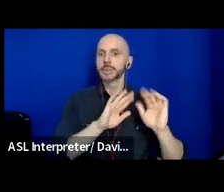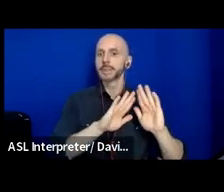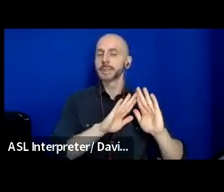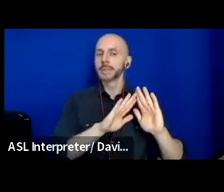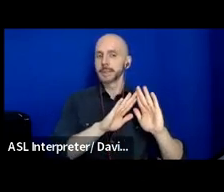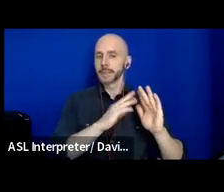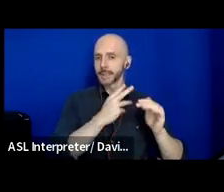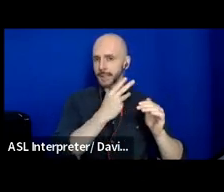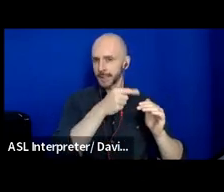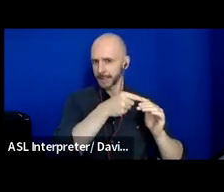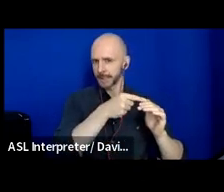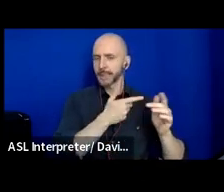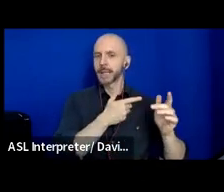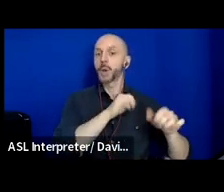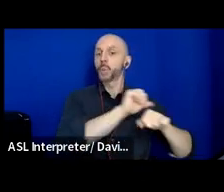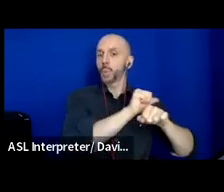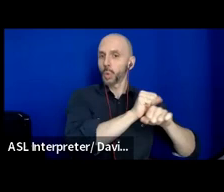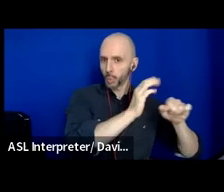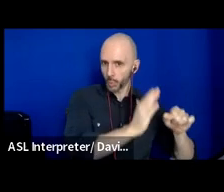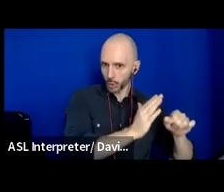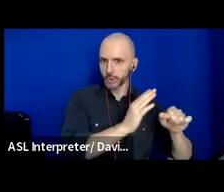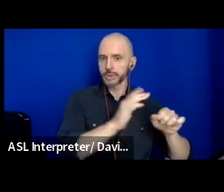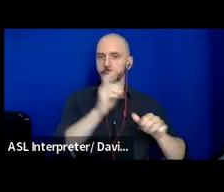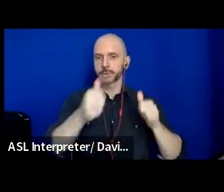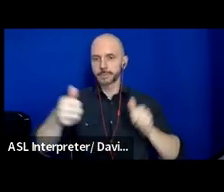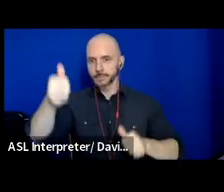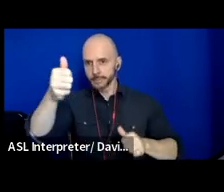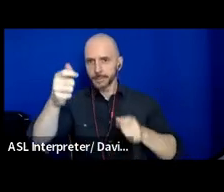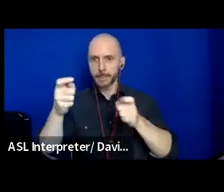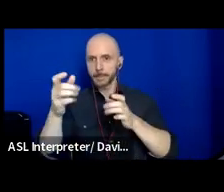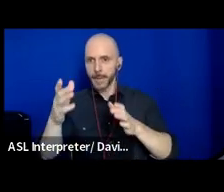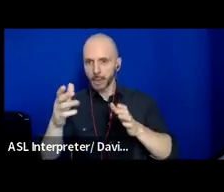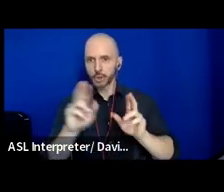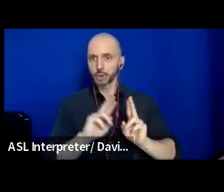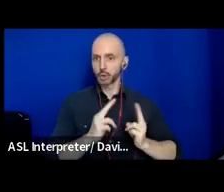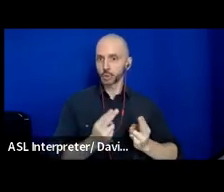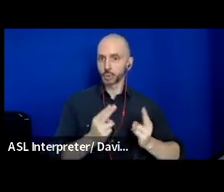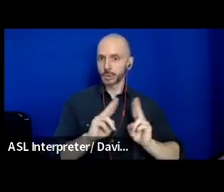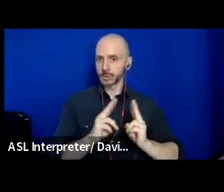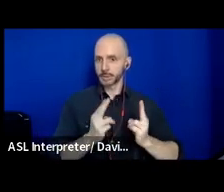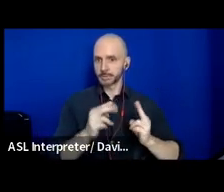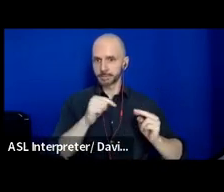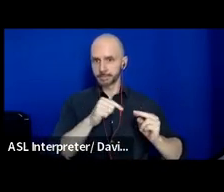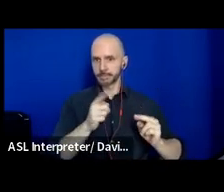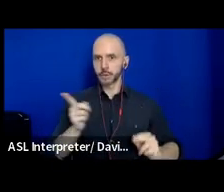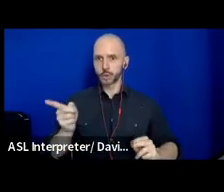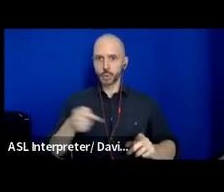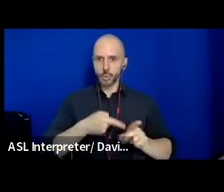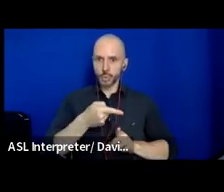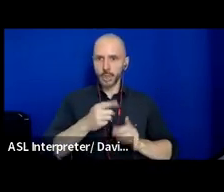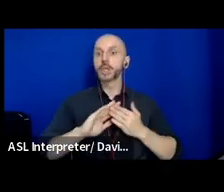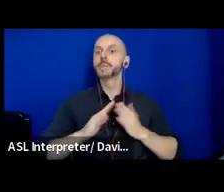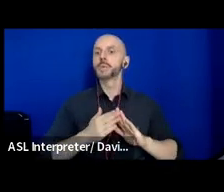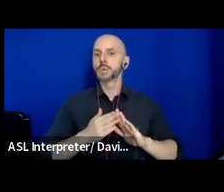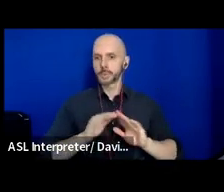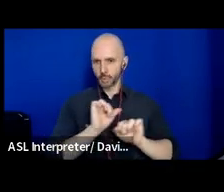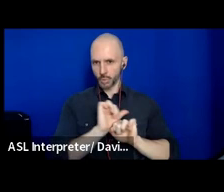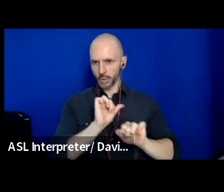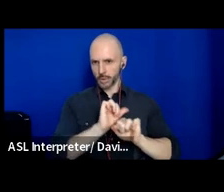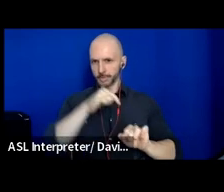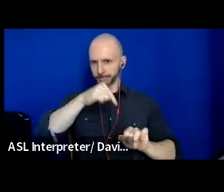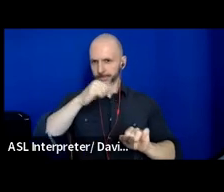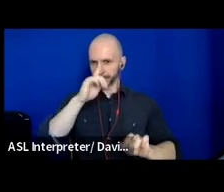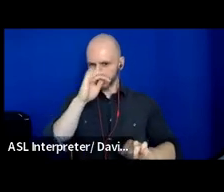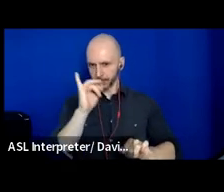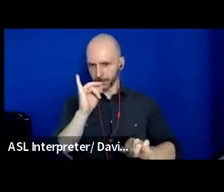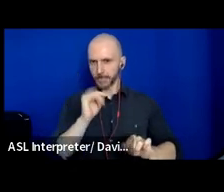and managers. And one of the things that they've suddenly begun to talk about when they're doing their negotiations for their collective agreement